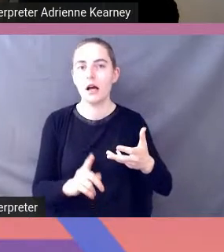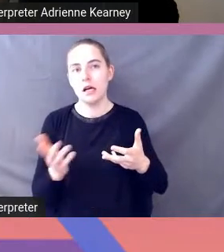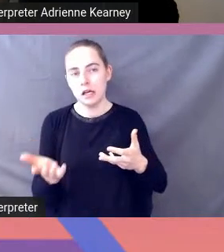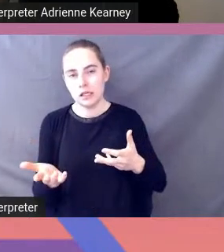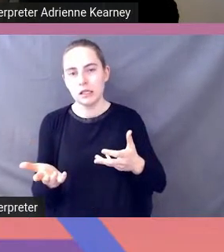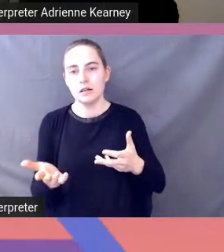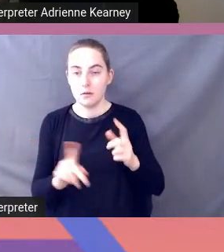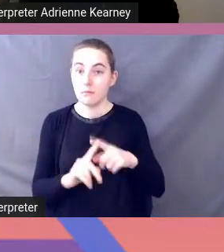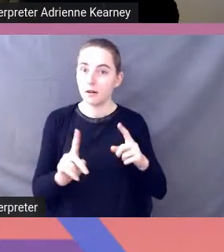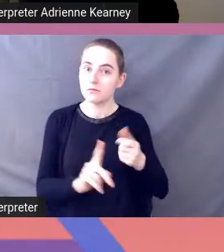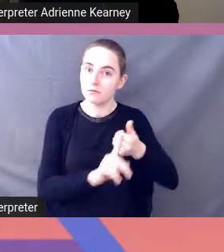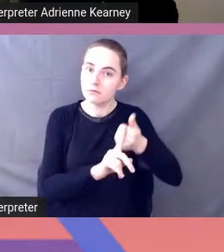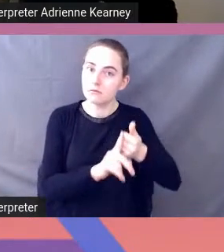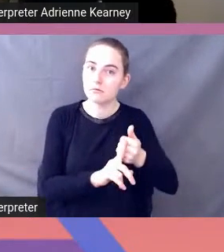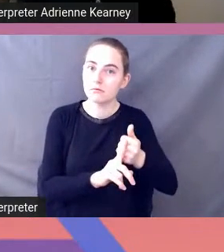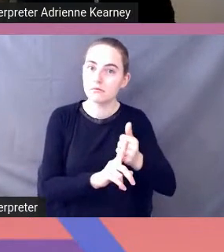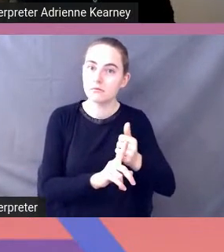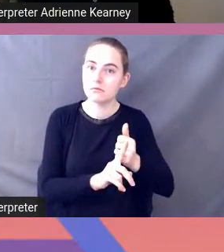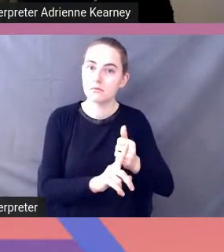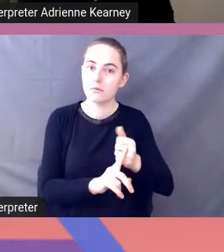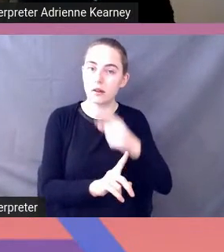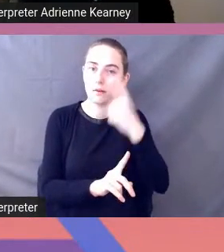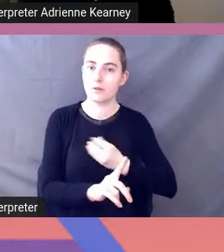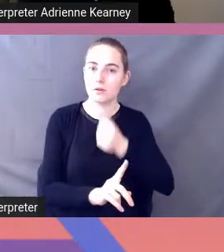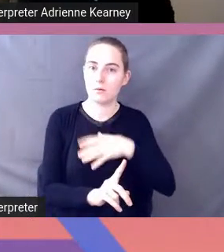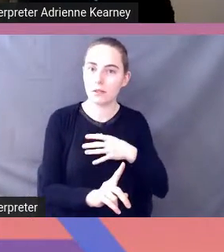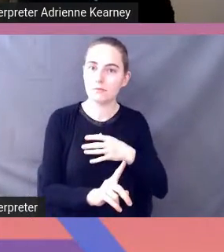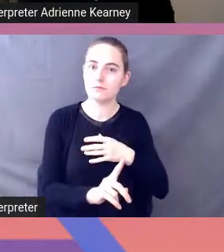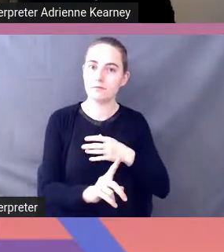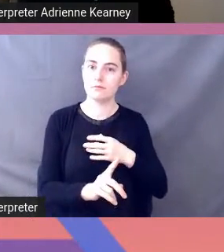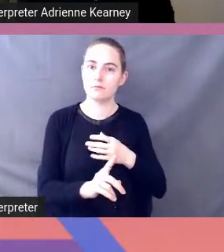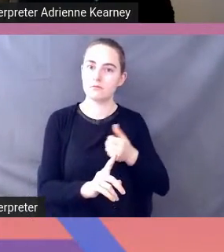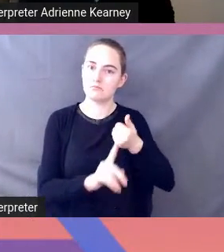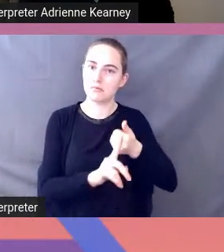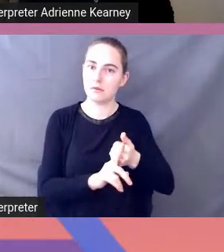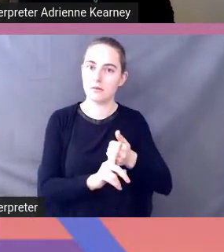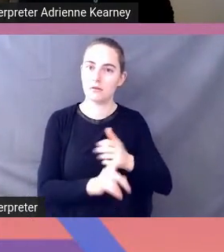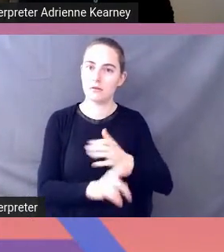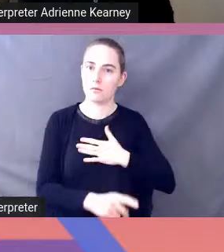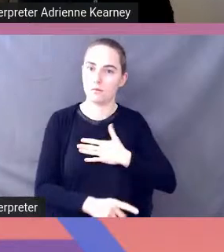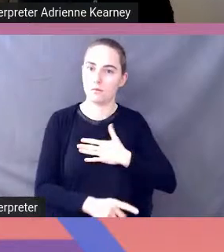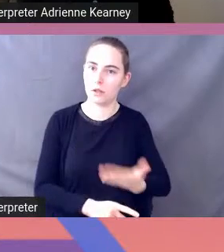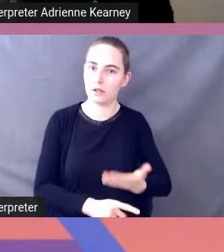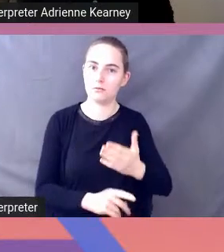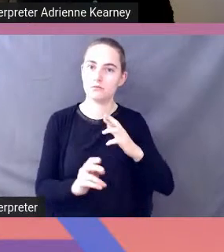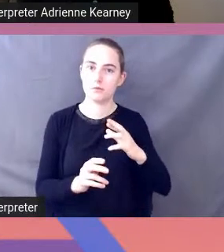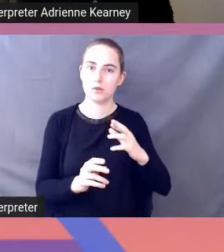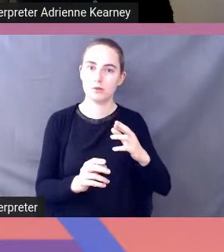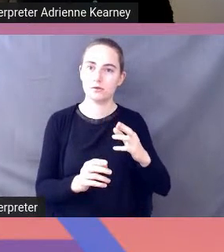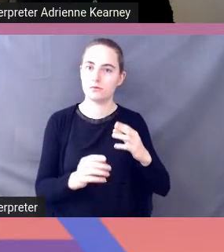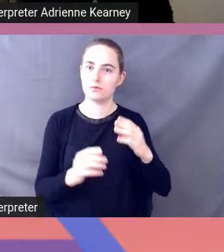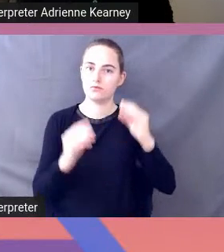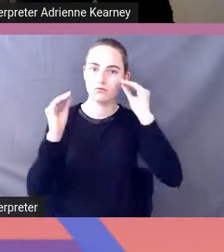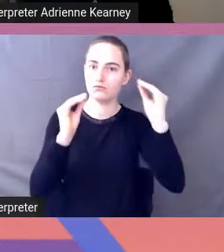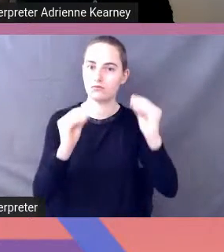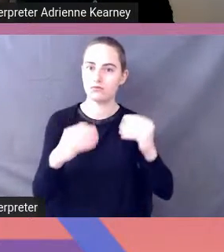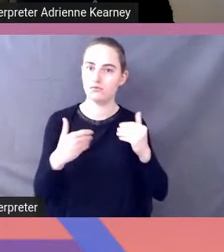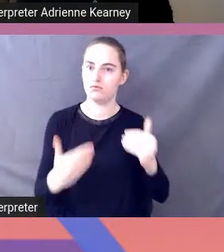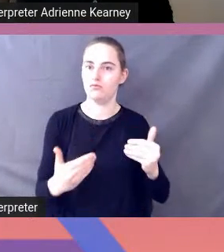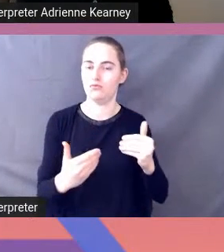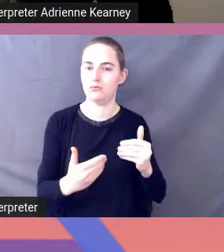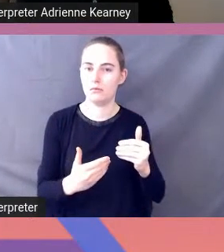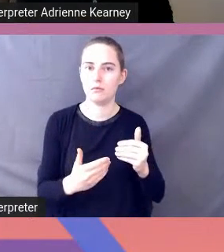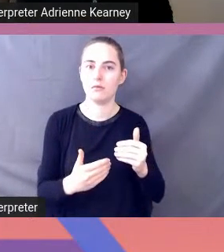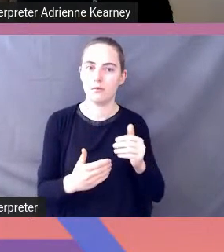up, to be the person that is actually there to listen when they're willing to give up that information and to share their experience. And I think we saw that a lot